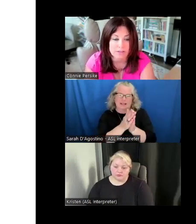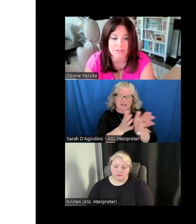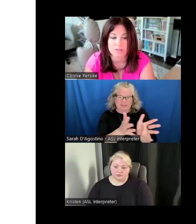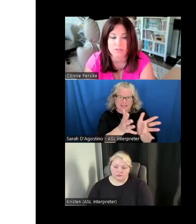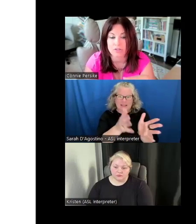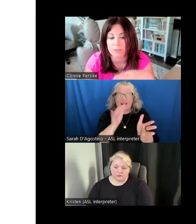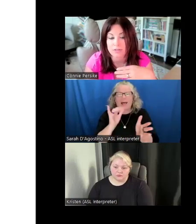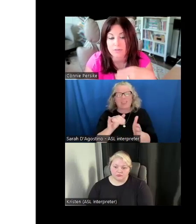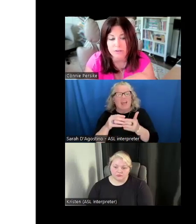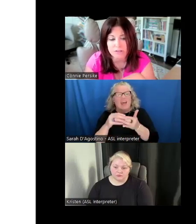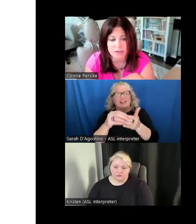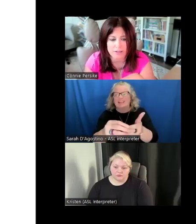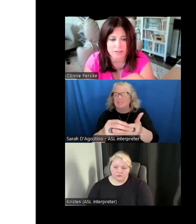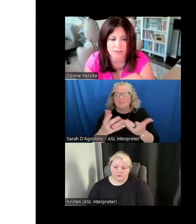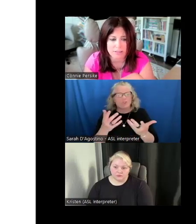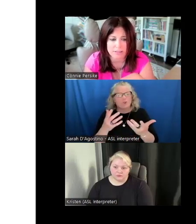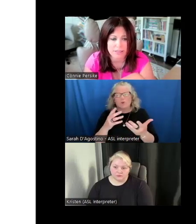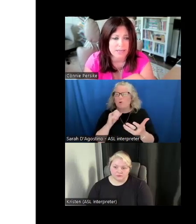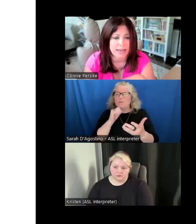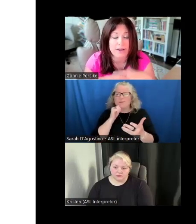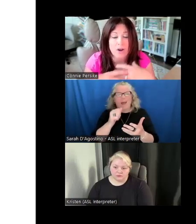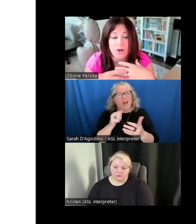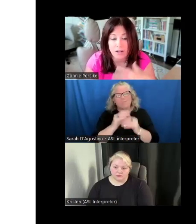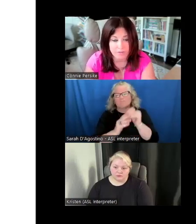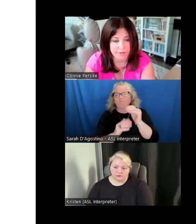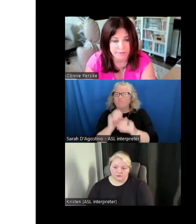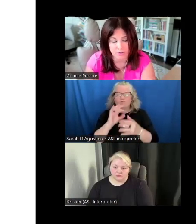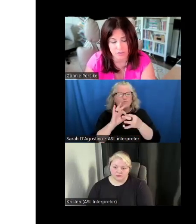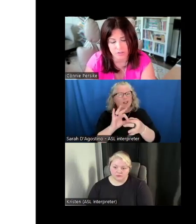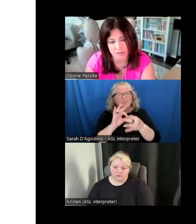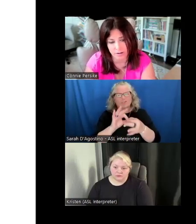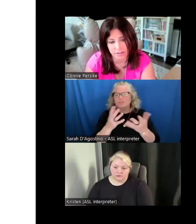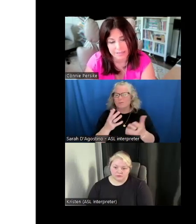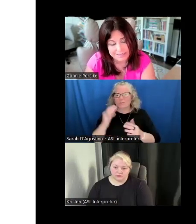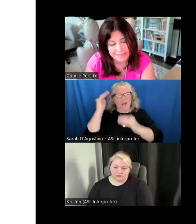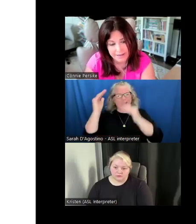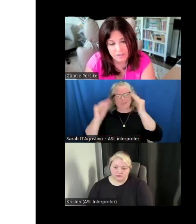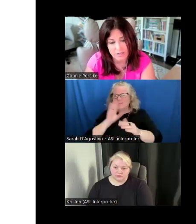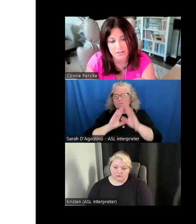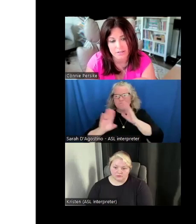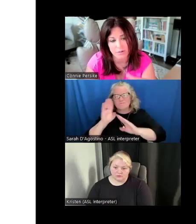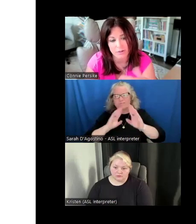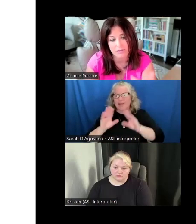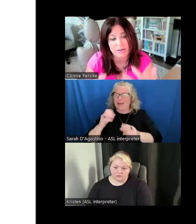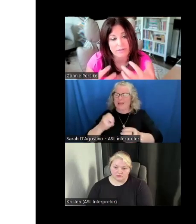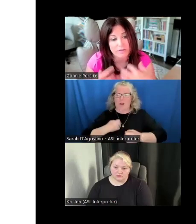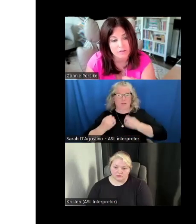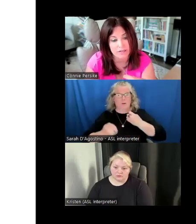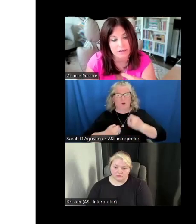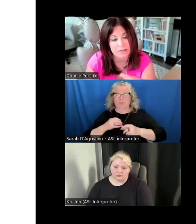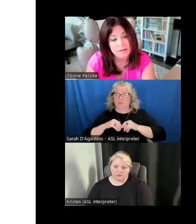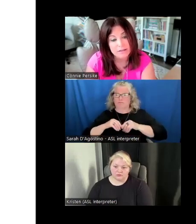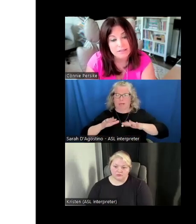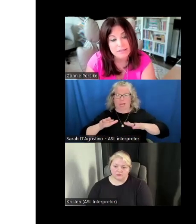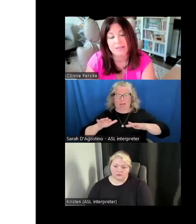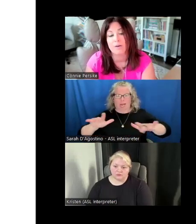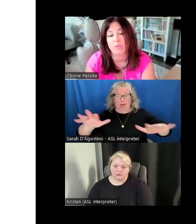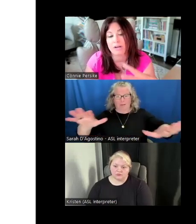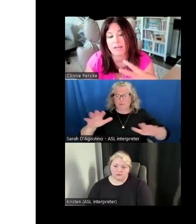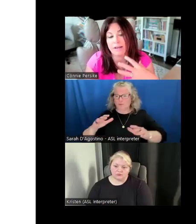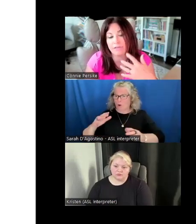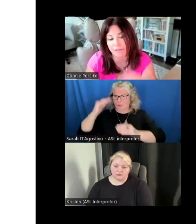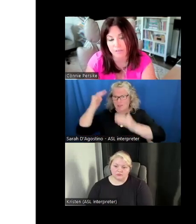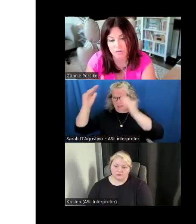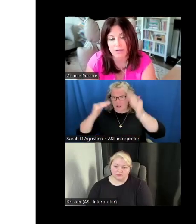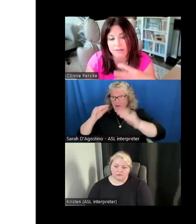strained relationships, frustrated adults, and all of our emotions are contagious. So if we have frustrated adults, we're